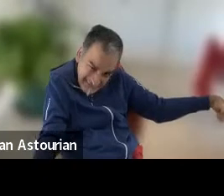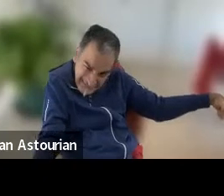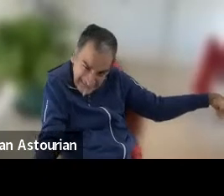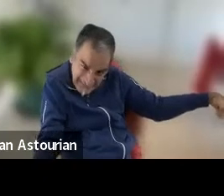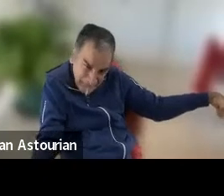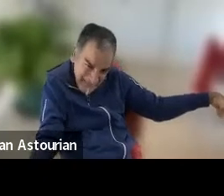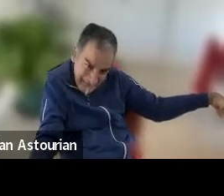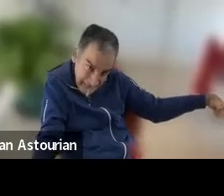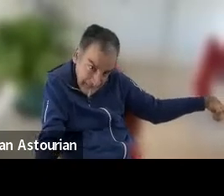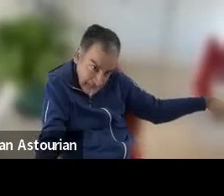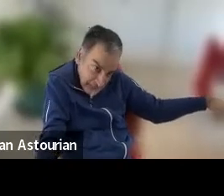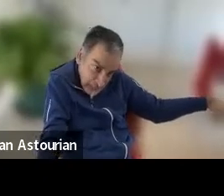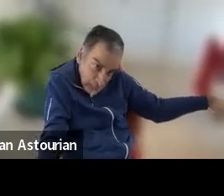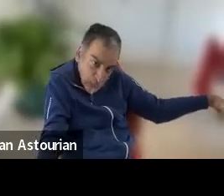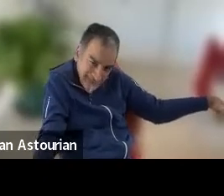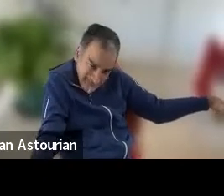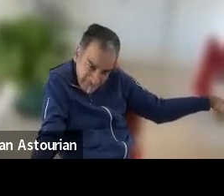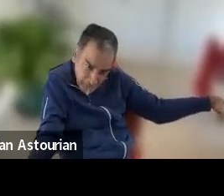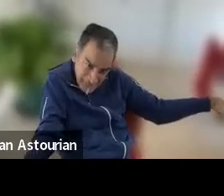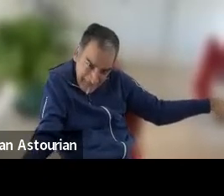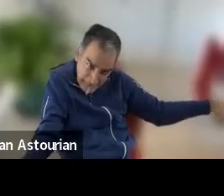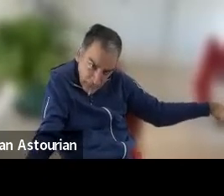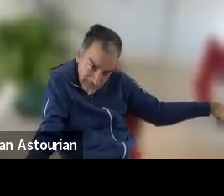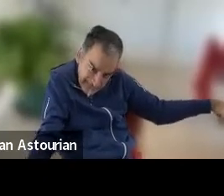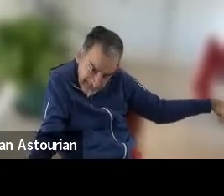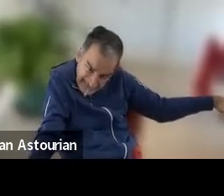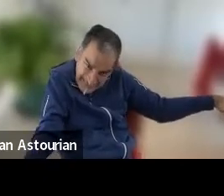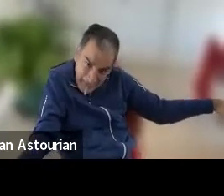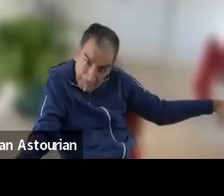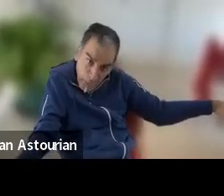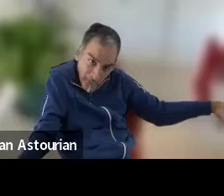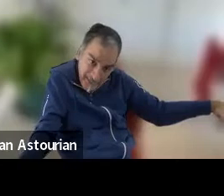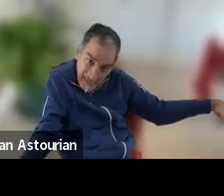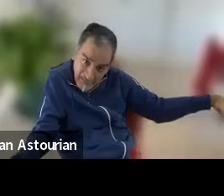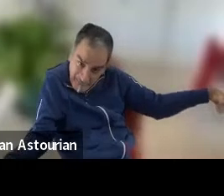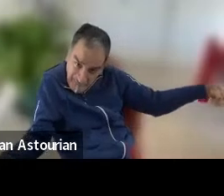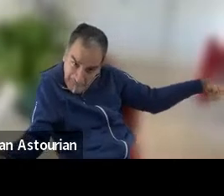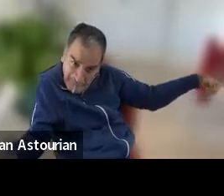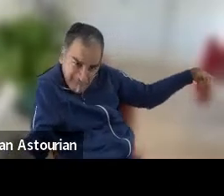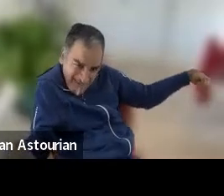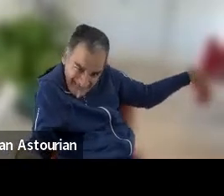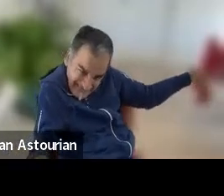providing accessibility to information, support, and